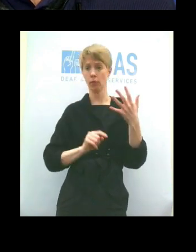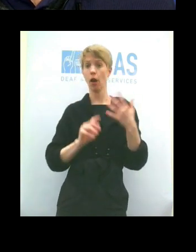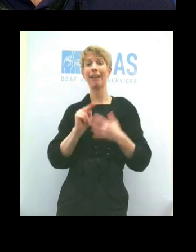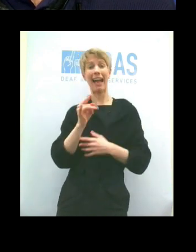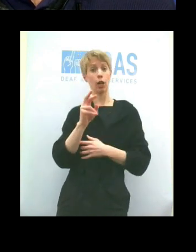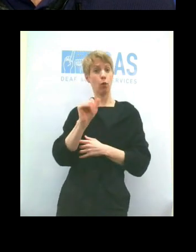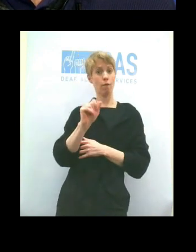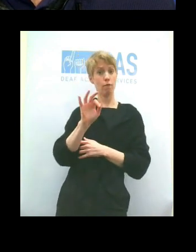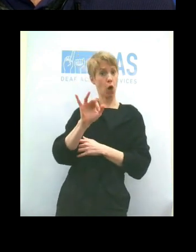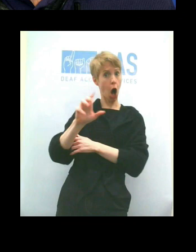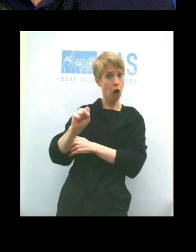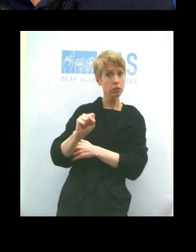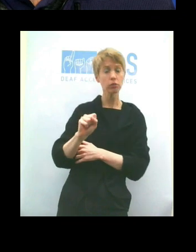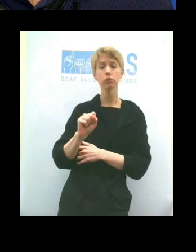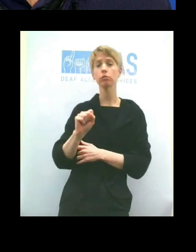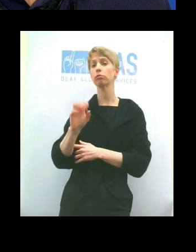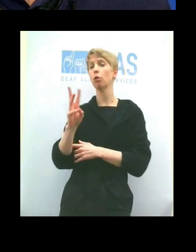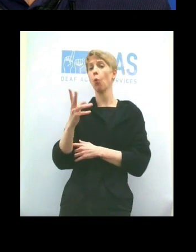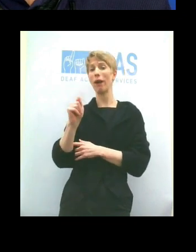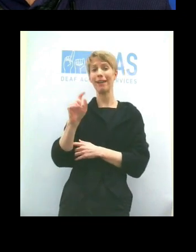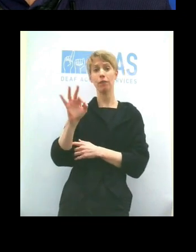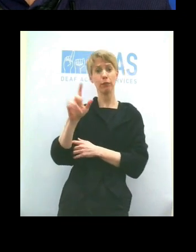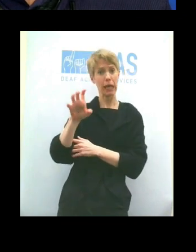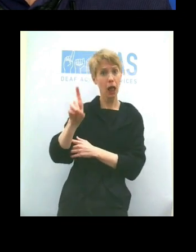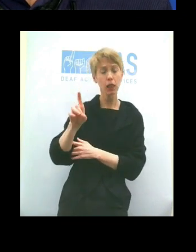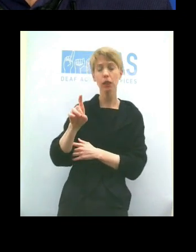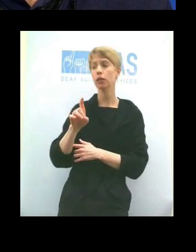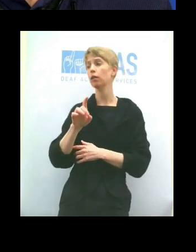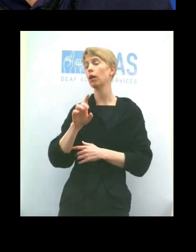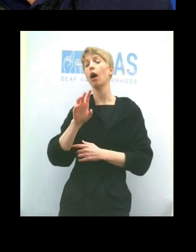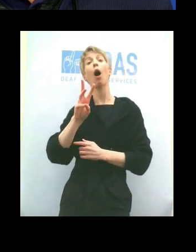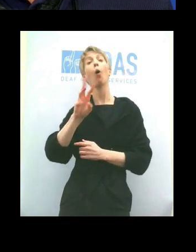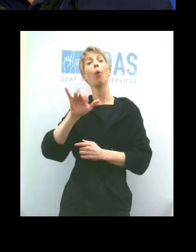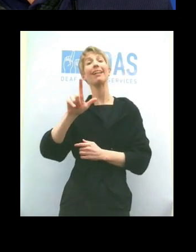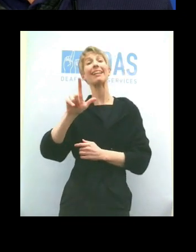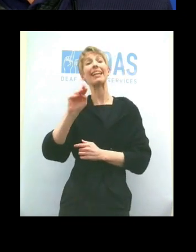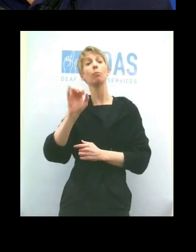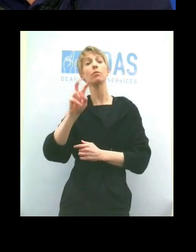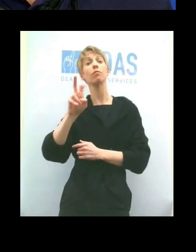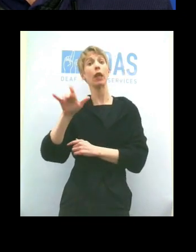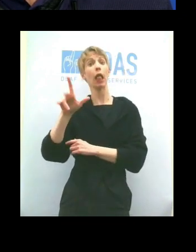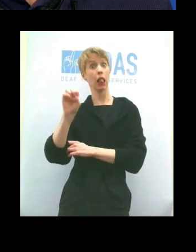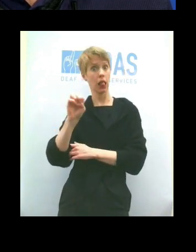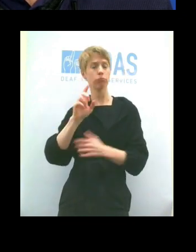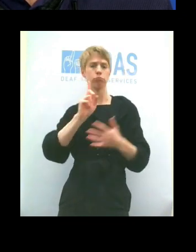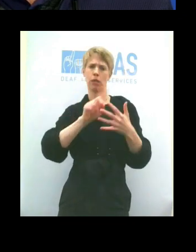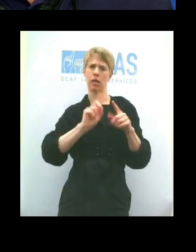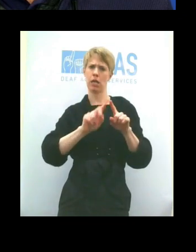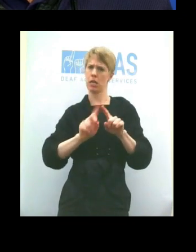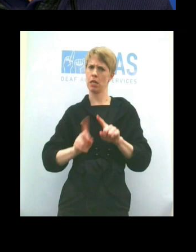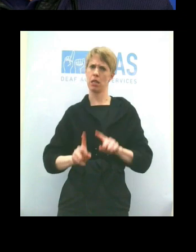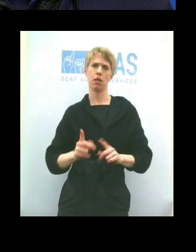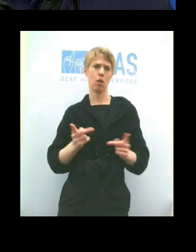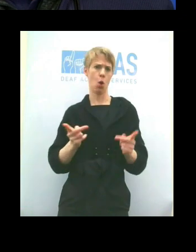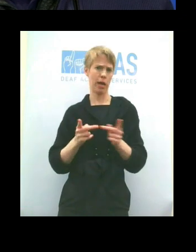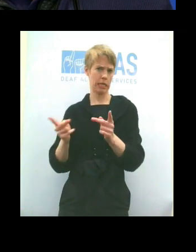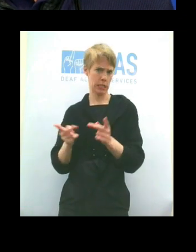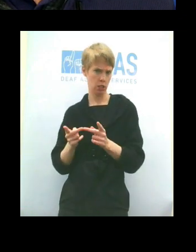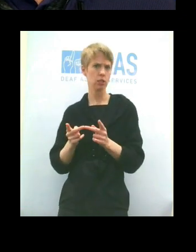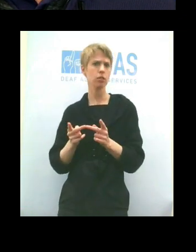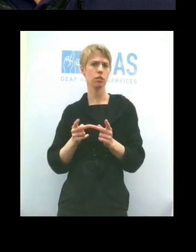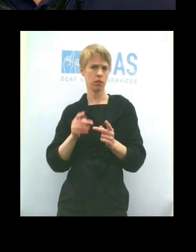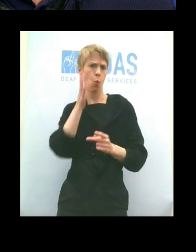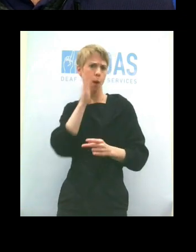Falls, North Tonawanda, and Wheatfield in Niagara County, as well as Williamsville. And there are many locations. To give you an